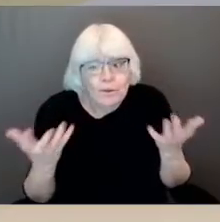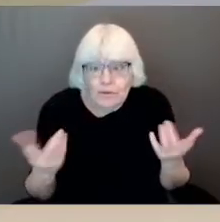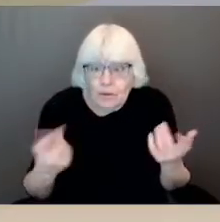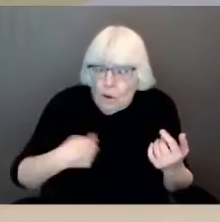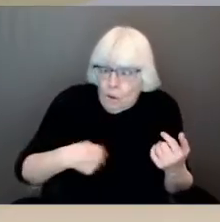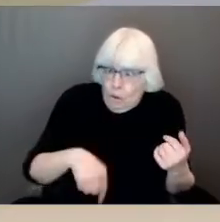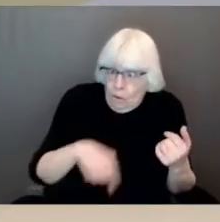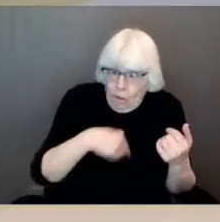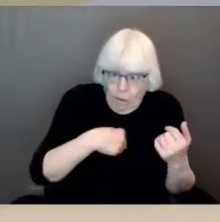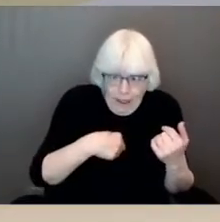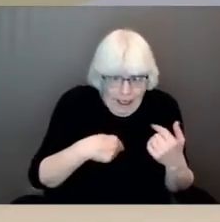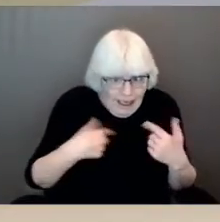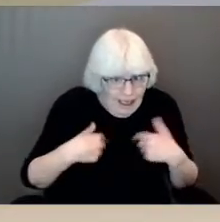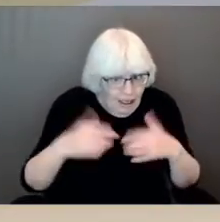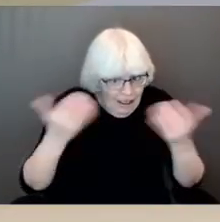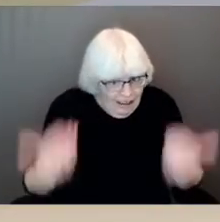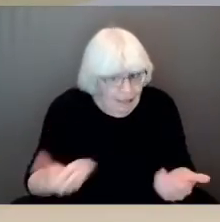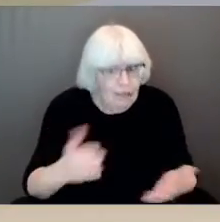COVID-19 vaccine.